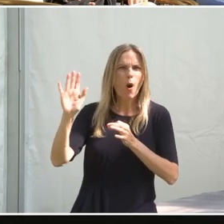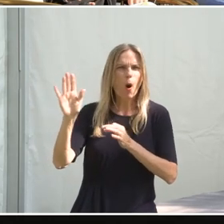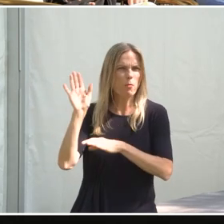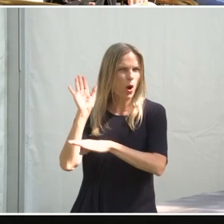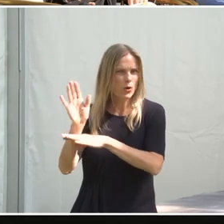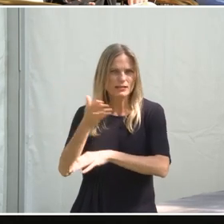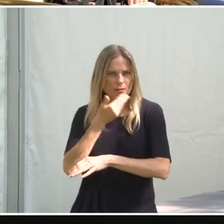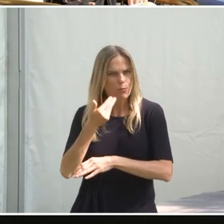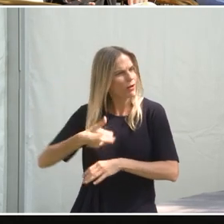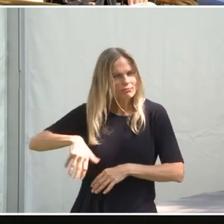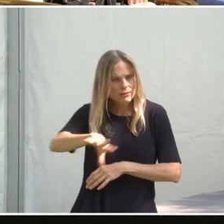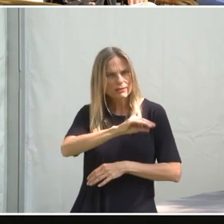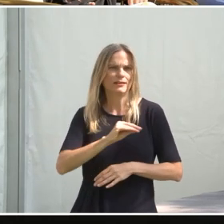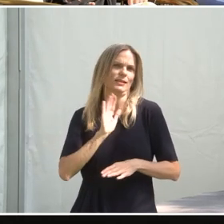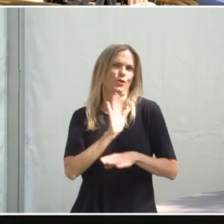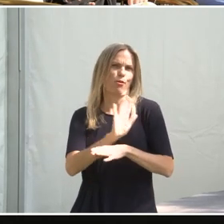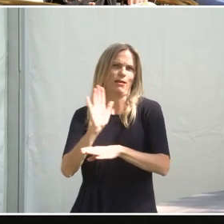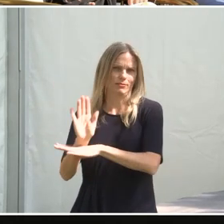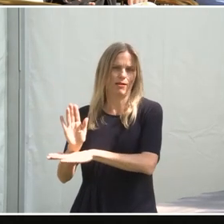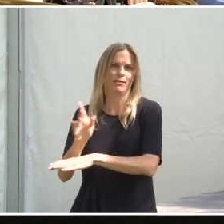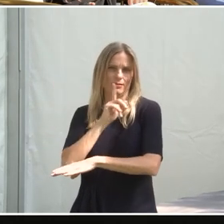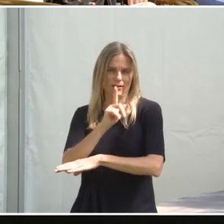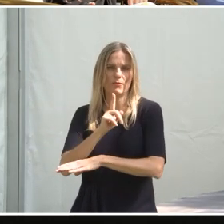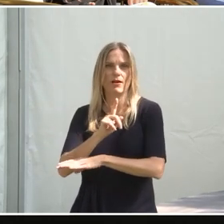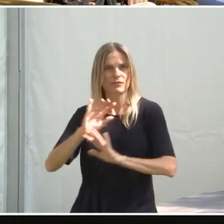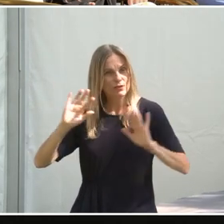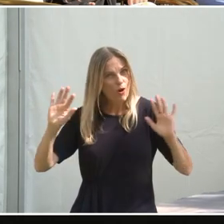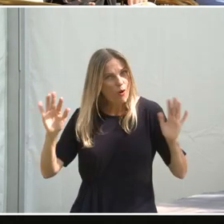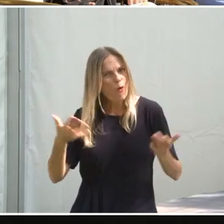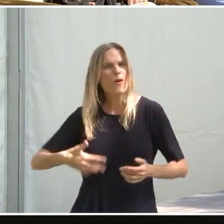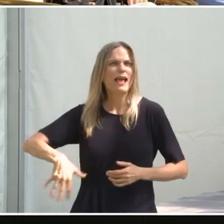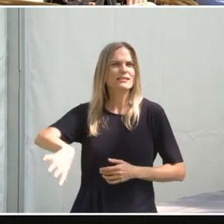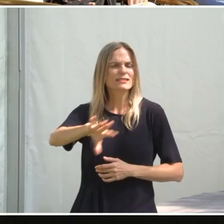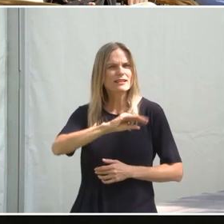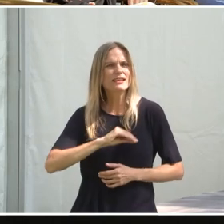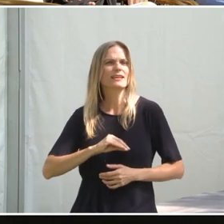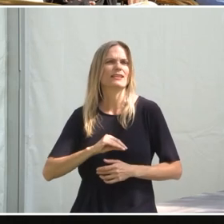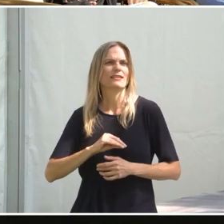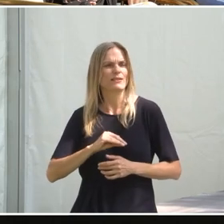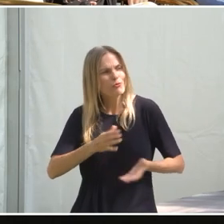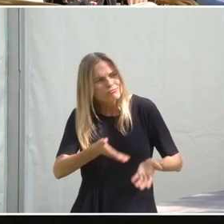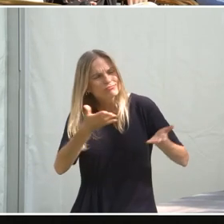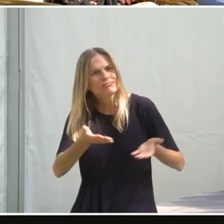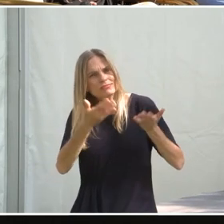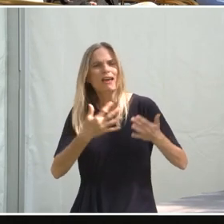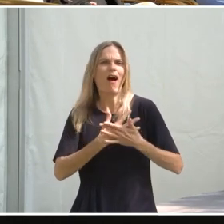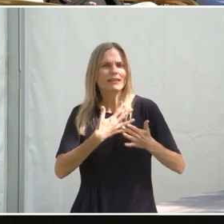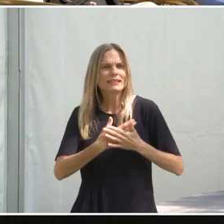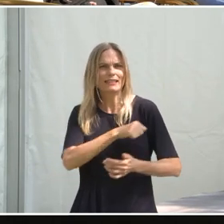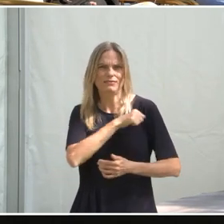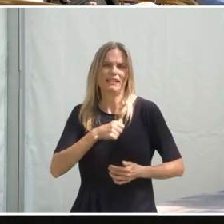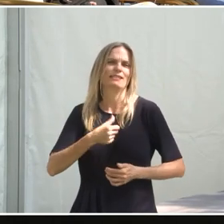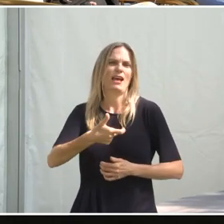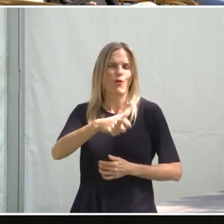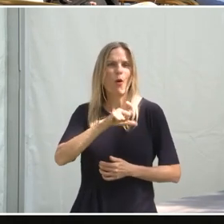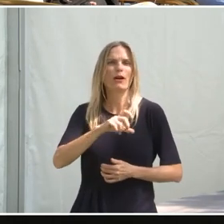it's responsibility. So why don't we just be more demanding? So I'm encouraging you to be more active on